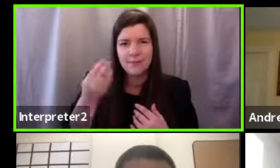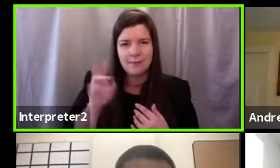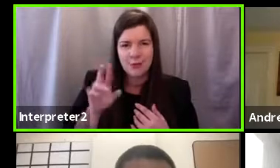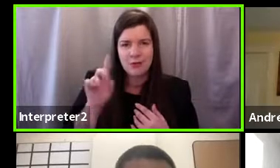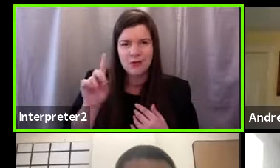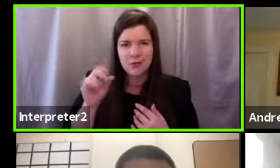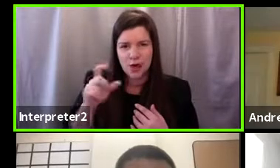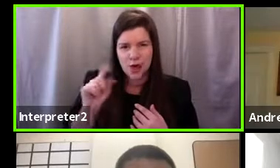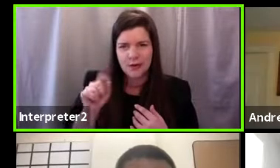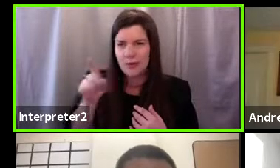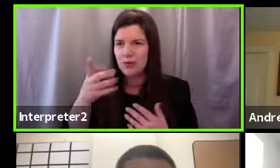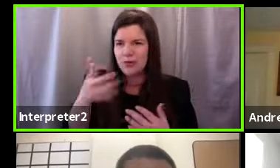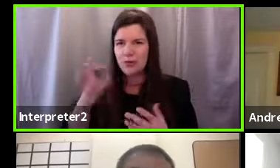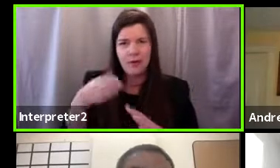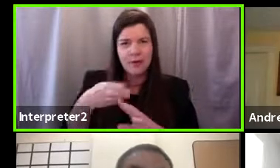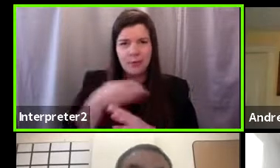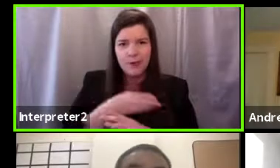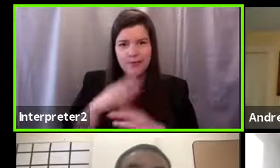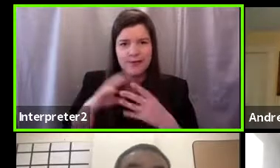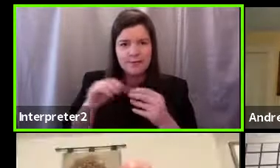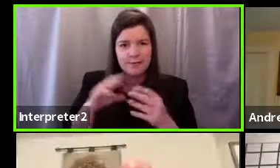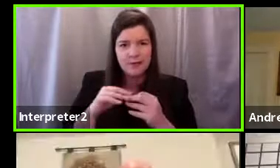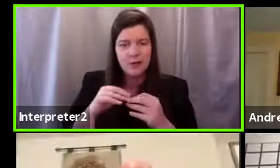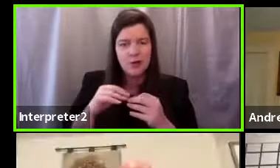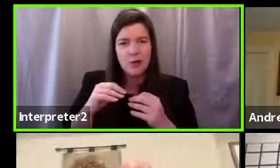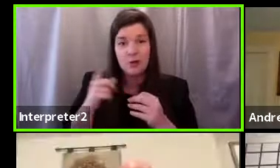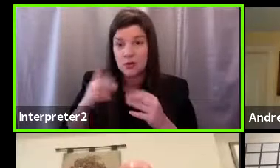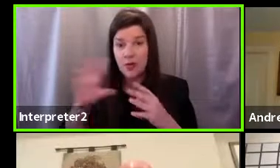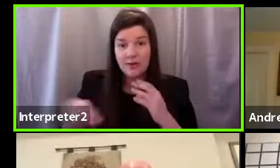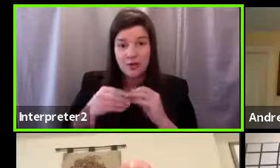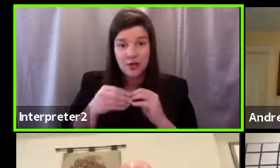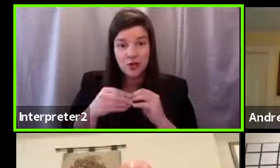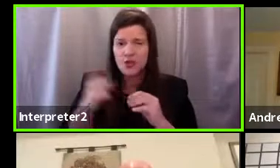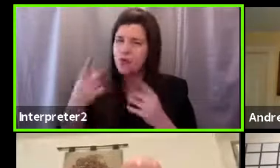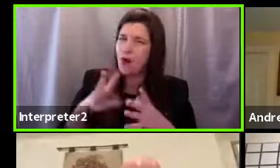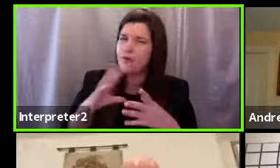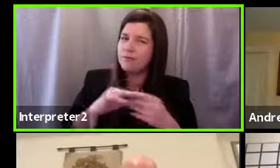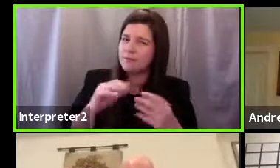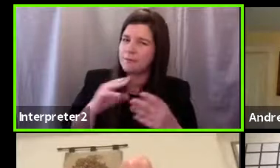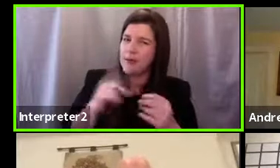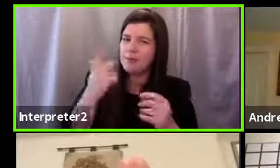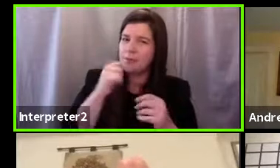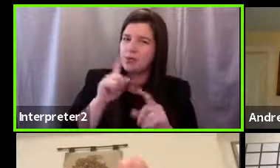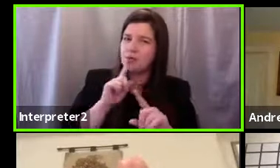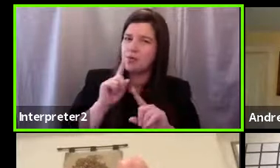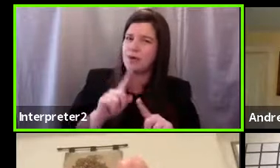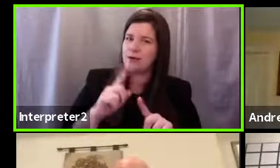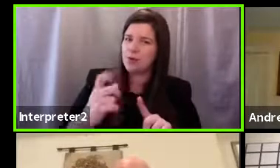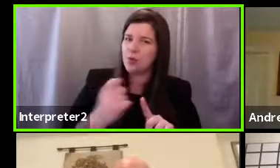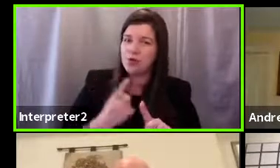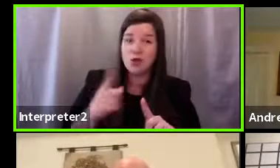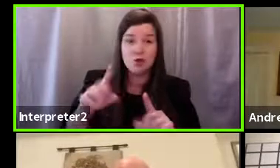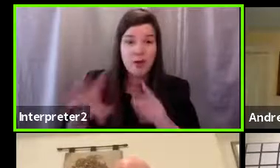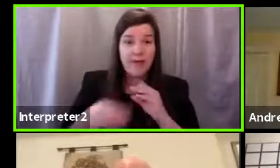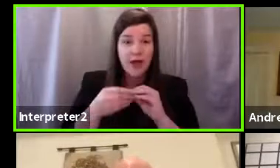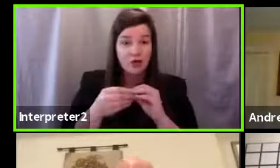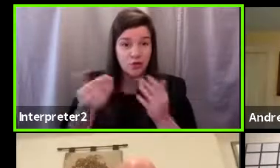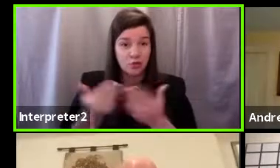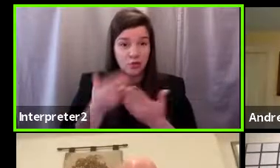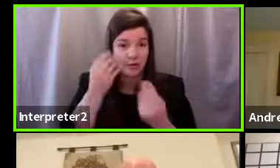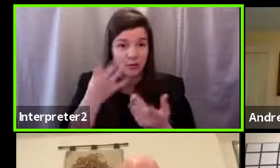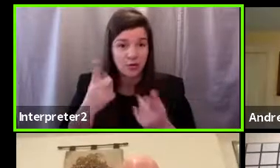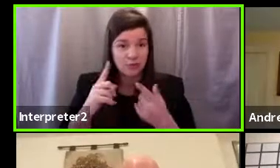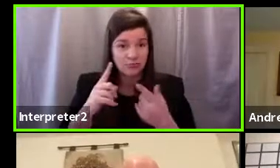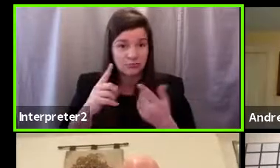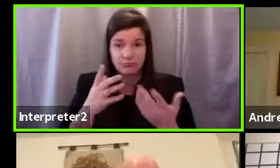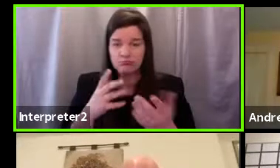spoken before to answer a question, but do you have additional information to present? I do not. Thank you, Mr. Chair. Great,